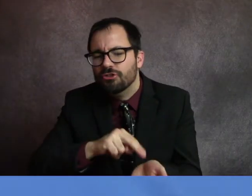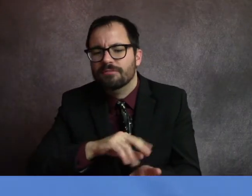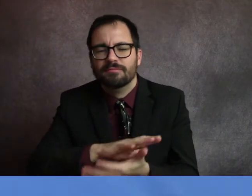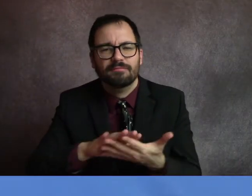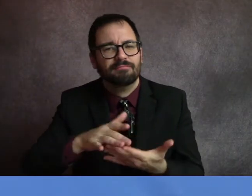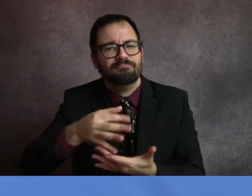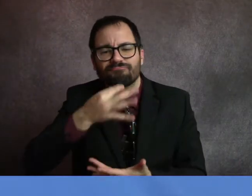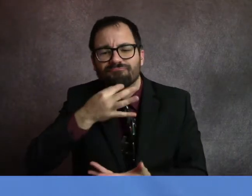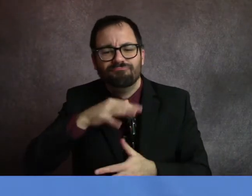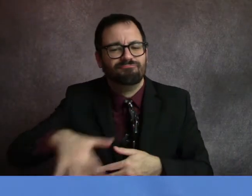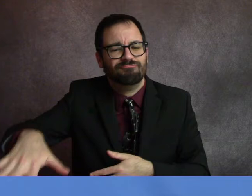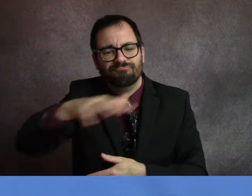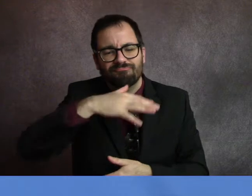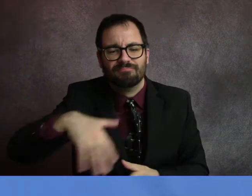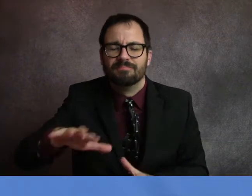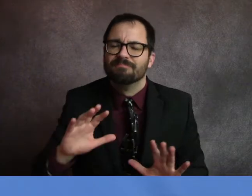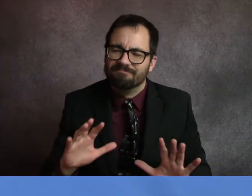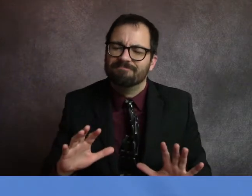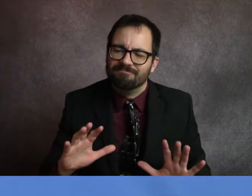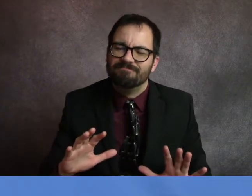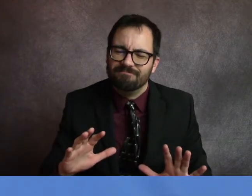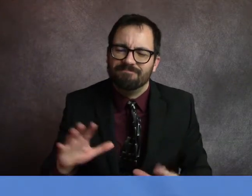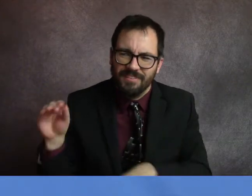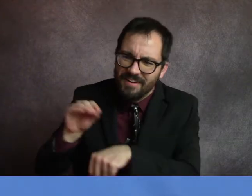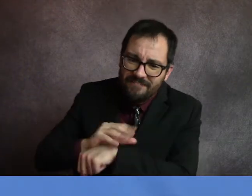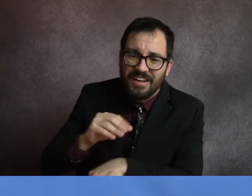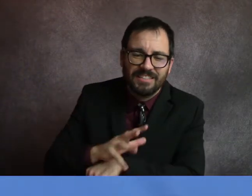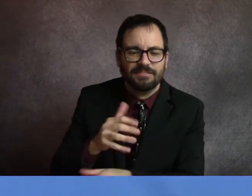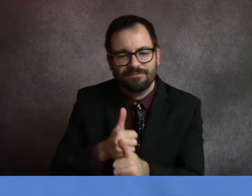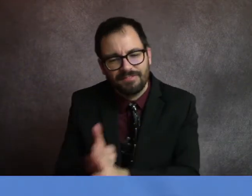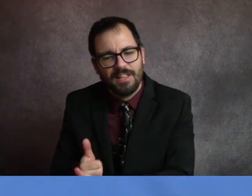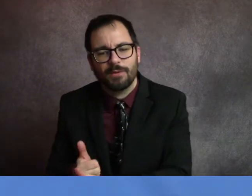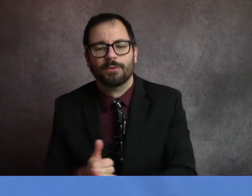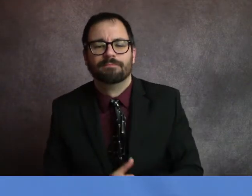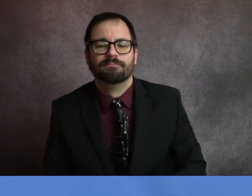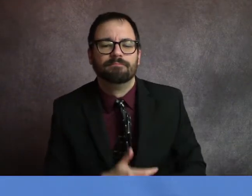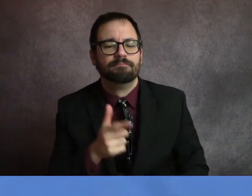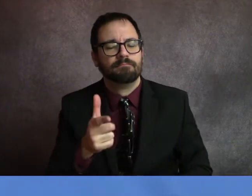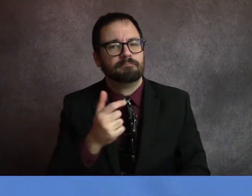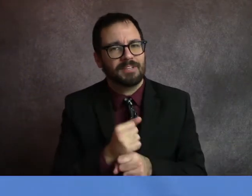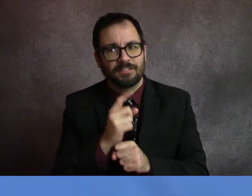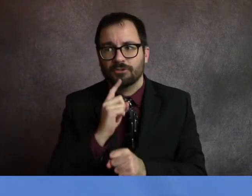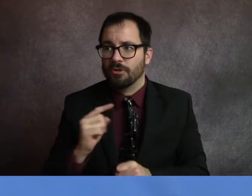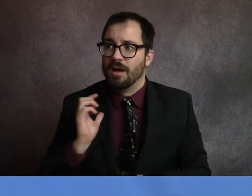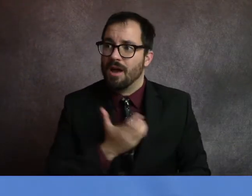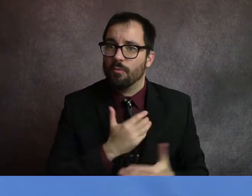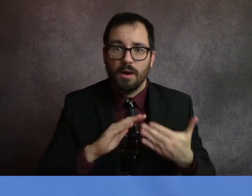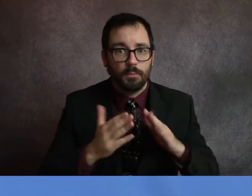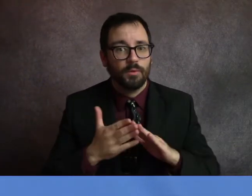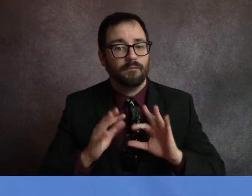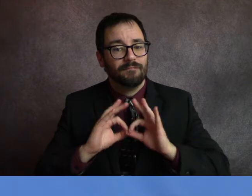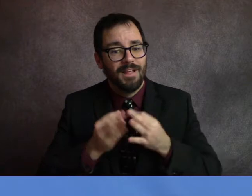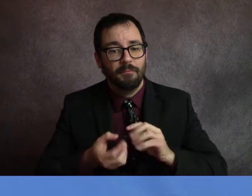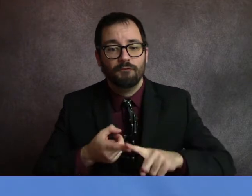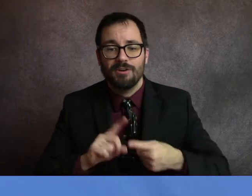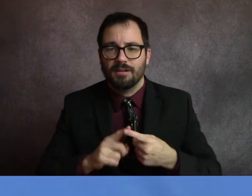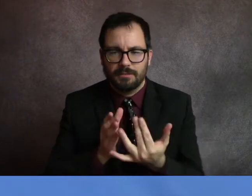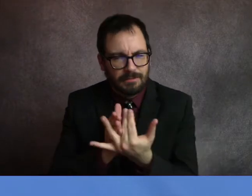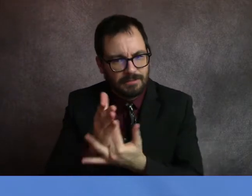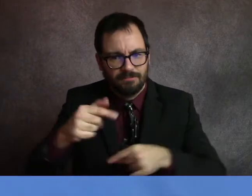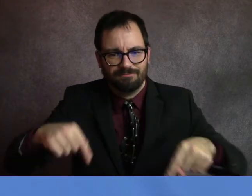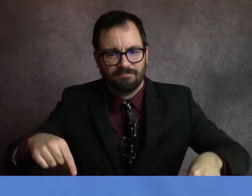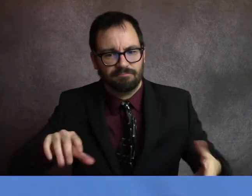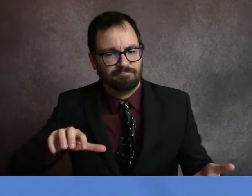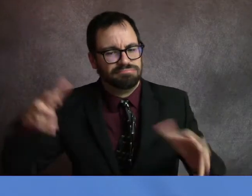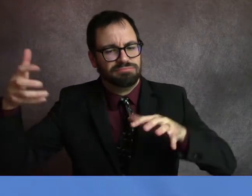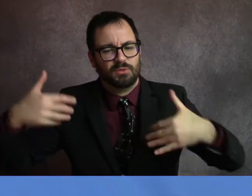and our families and bring our communities safely through this crisis. I also want to give a special shout out to our hospital workers who right now